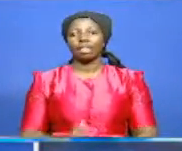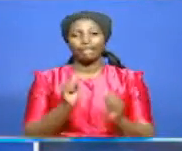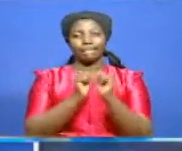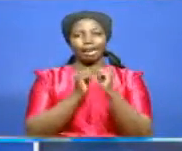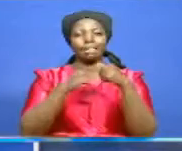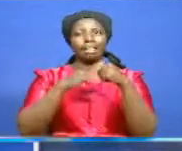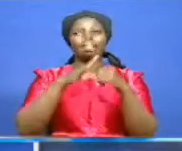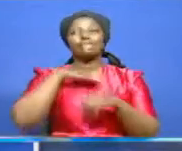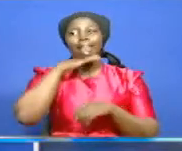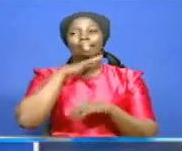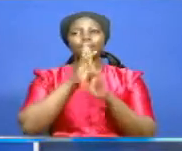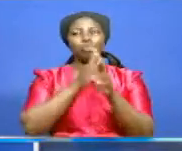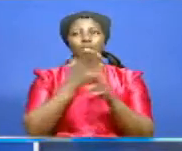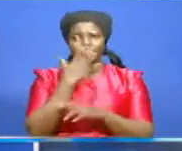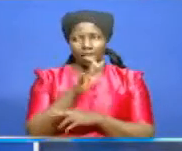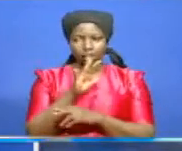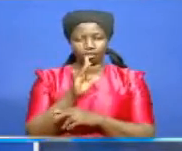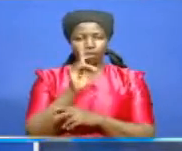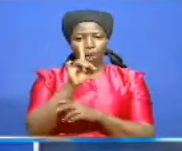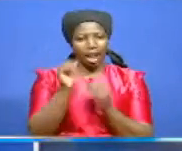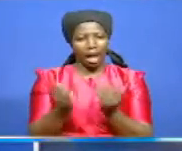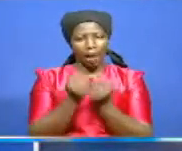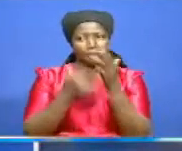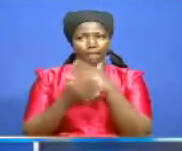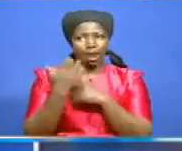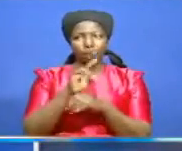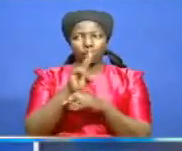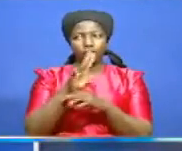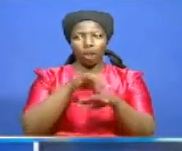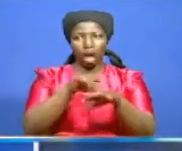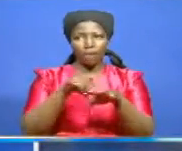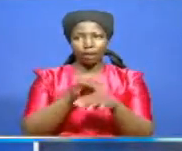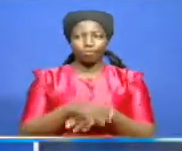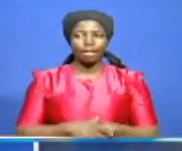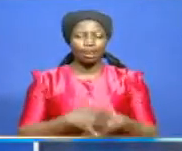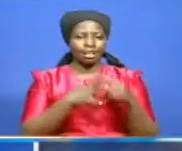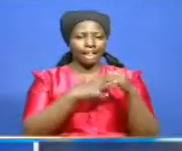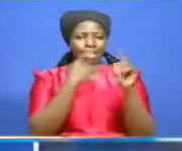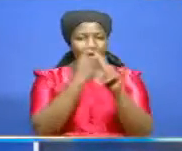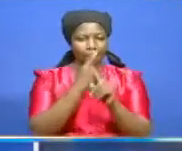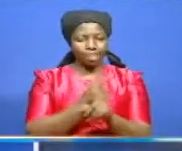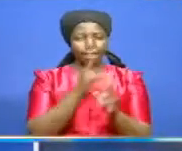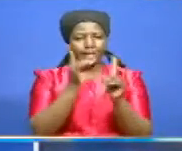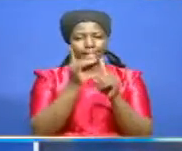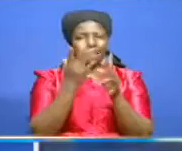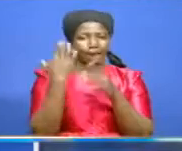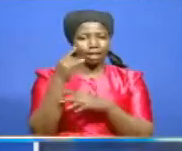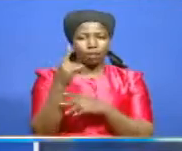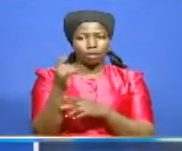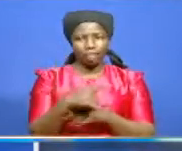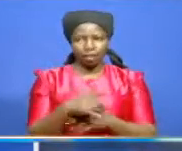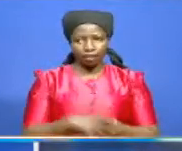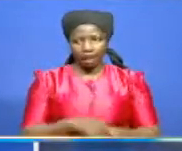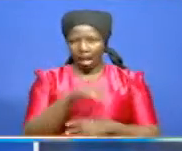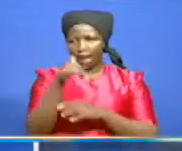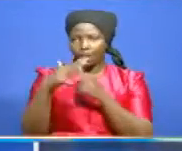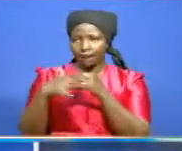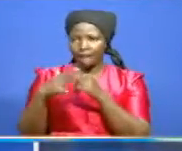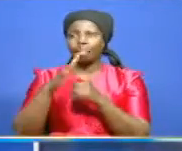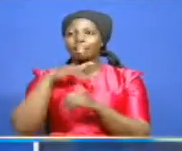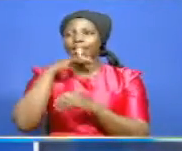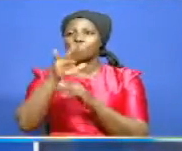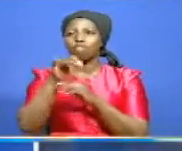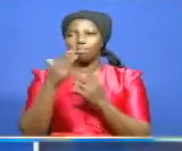been reported, one having occurred in the last 24 hours, 9 on diverse deaths within the last 1 month, while 9 alert deaths